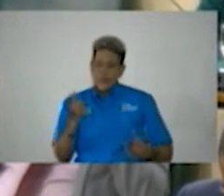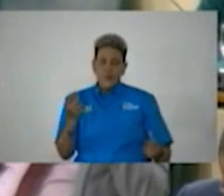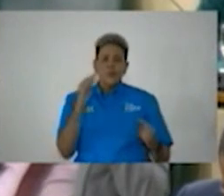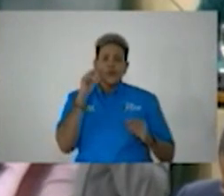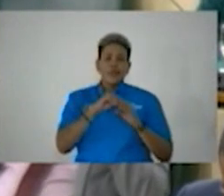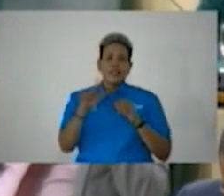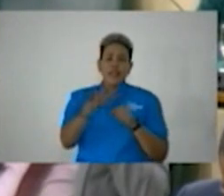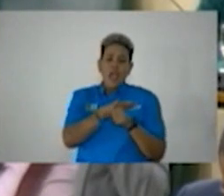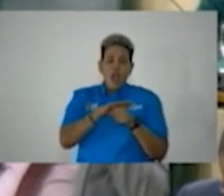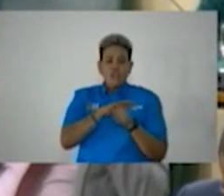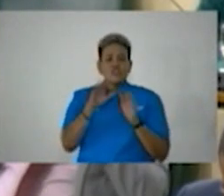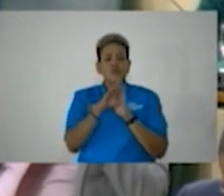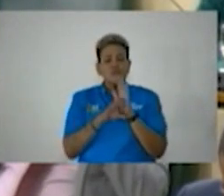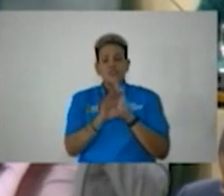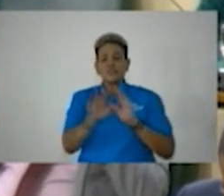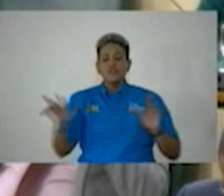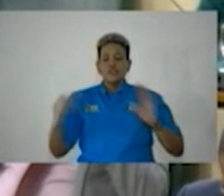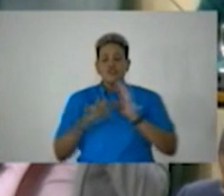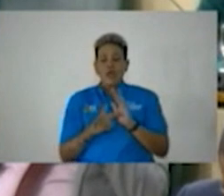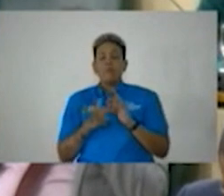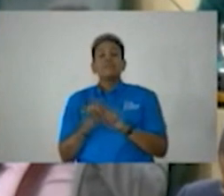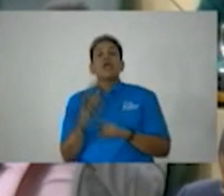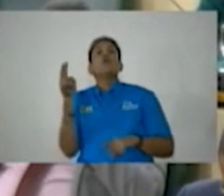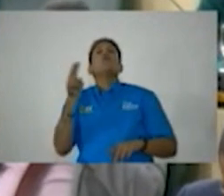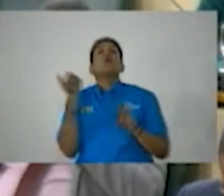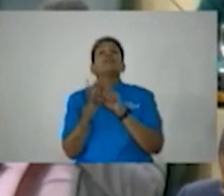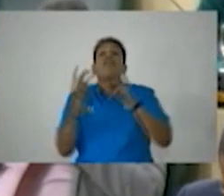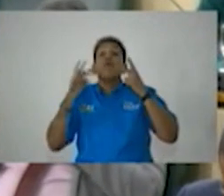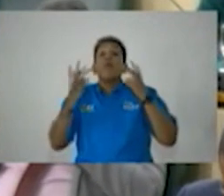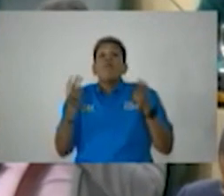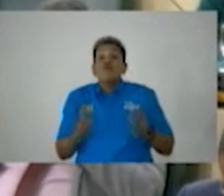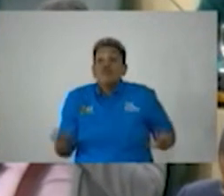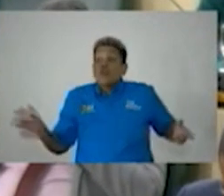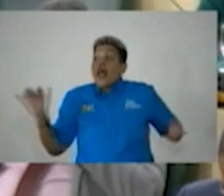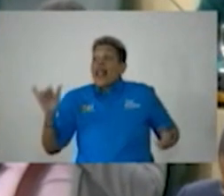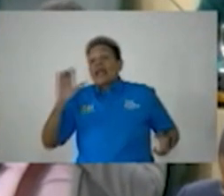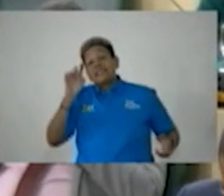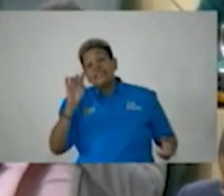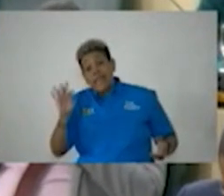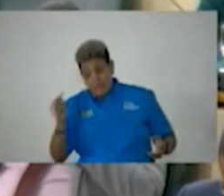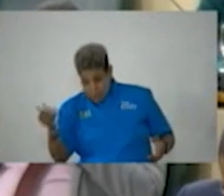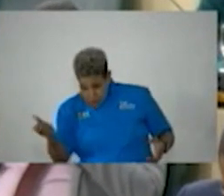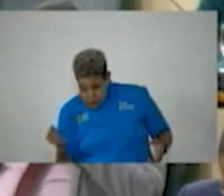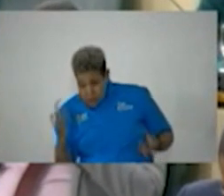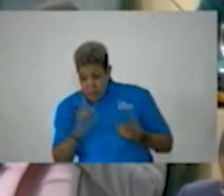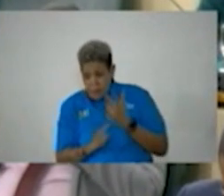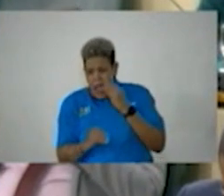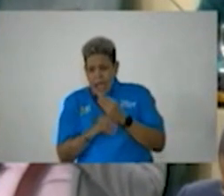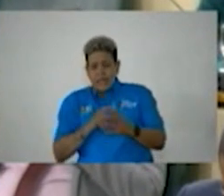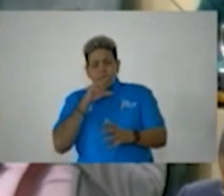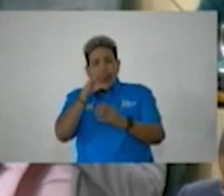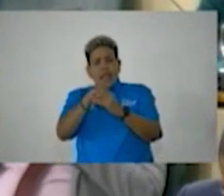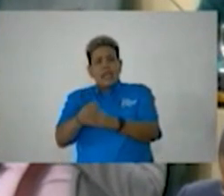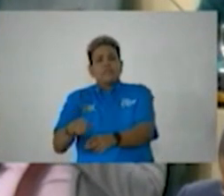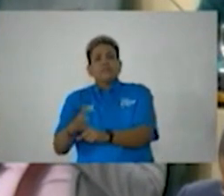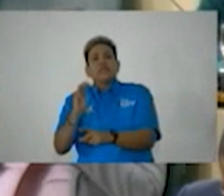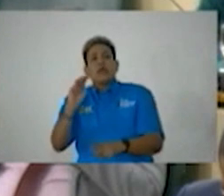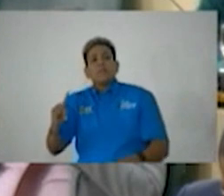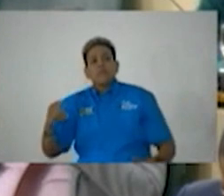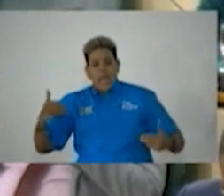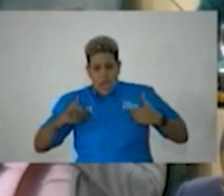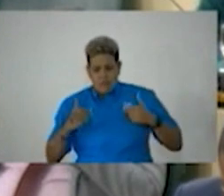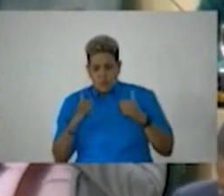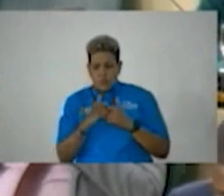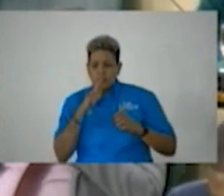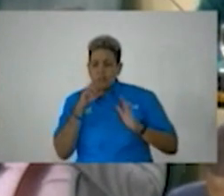constituencies, the use of public resources such as the CDF, and the engagements that the MPs have with